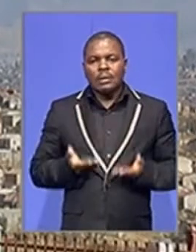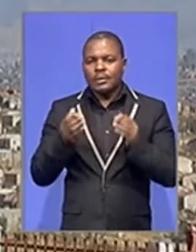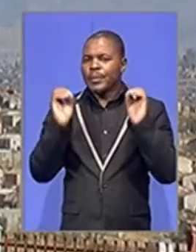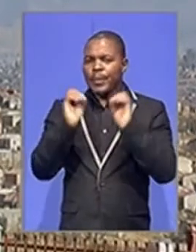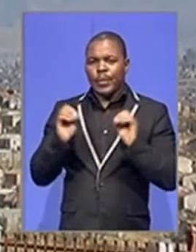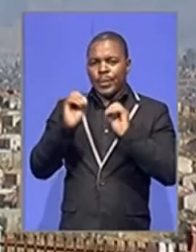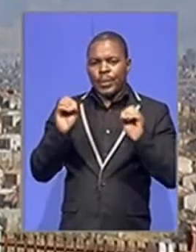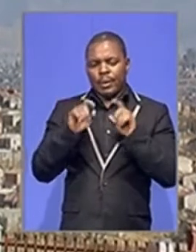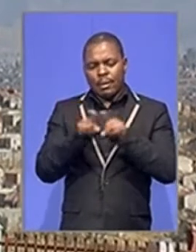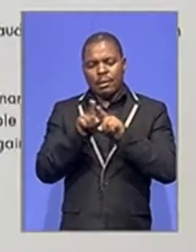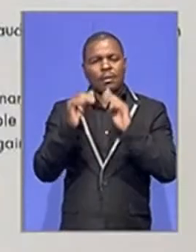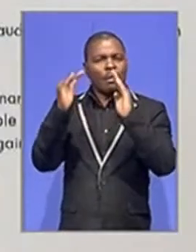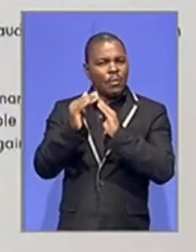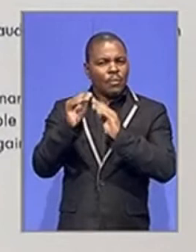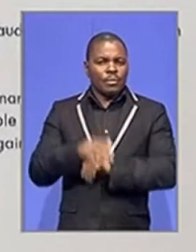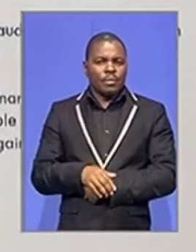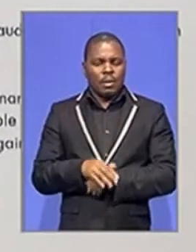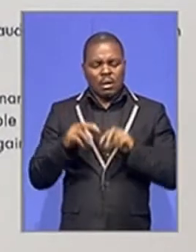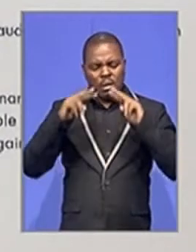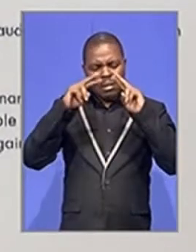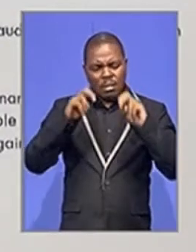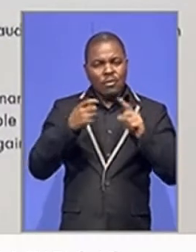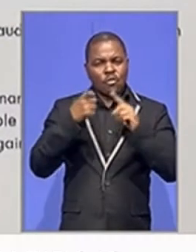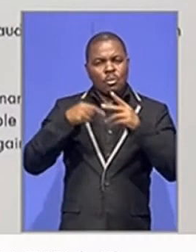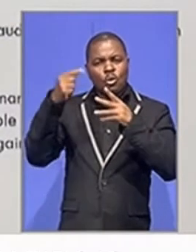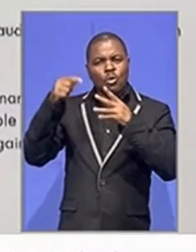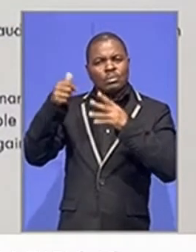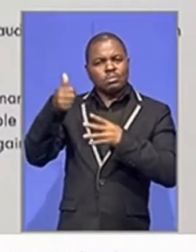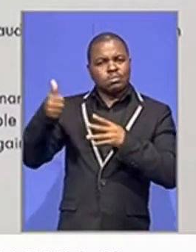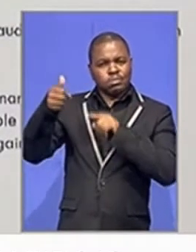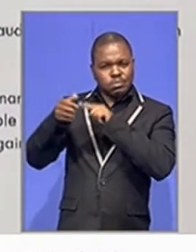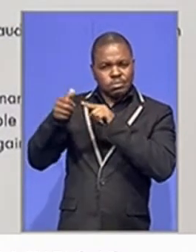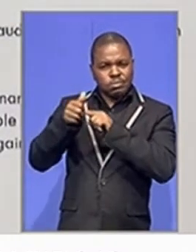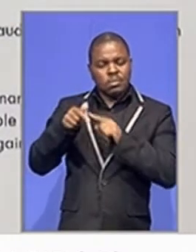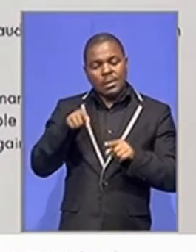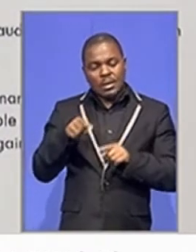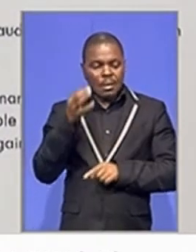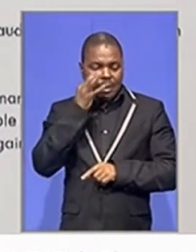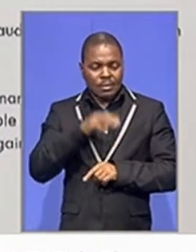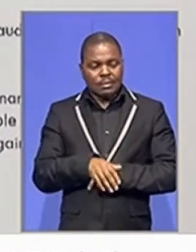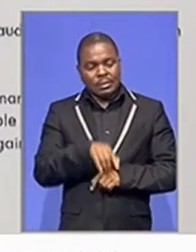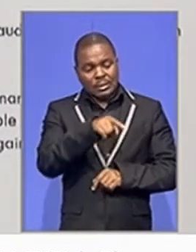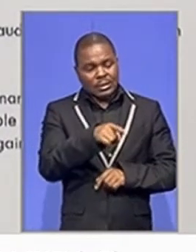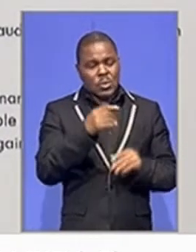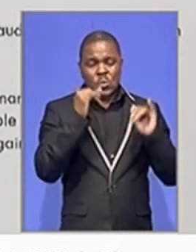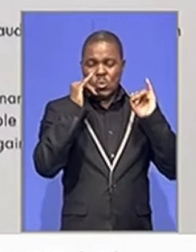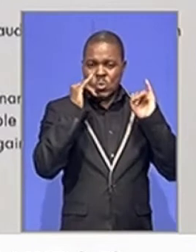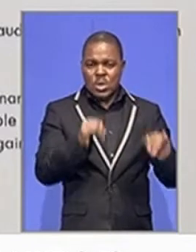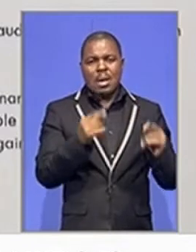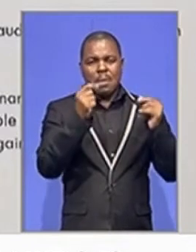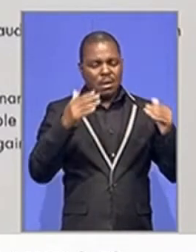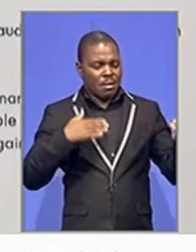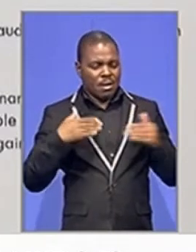kahare le matlo dipuputoza kantoro ya mulekudi wadibuka di kamahante li tebediso ebu shaso ya di